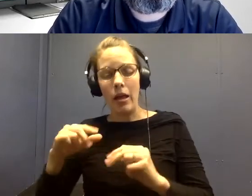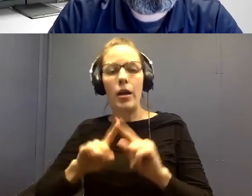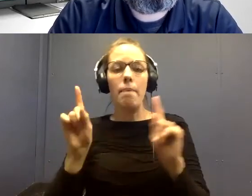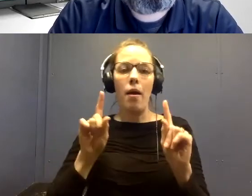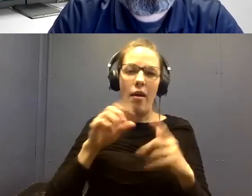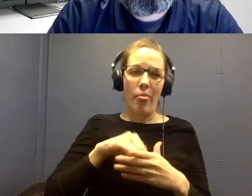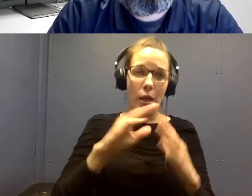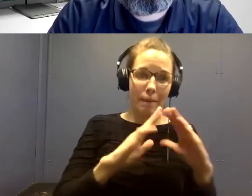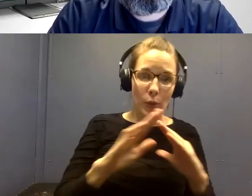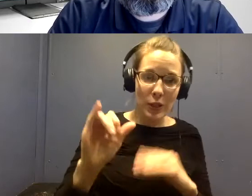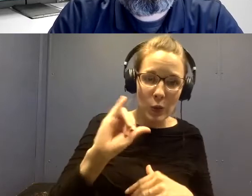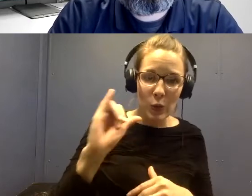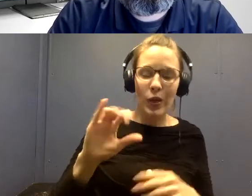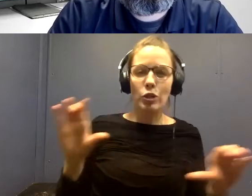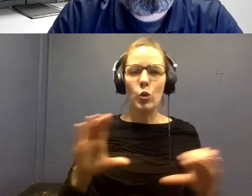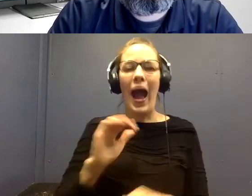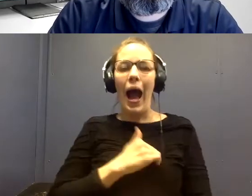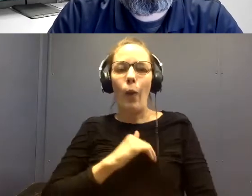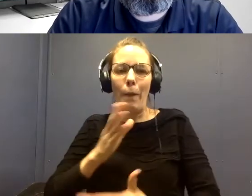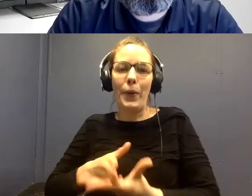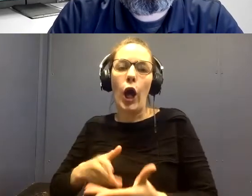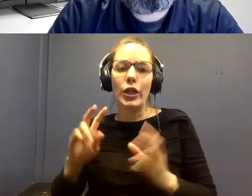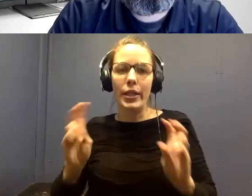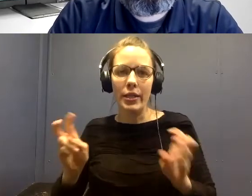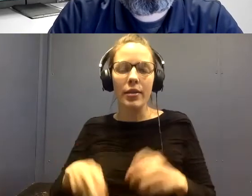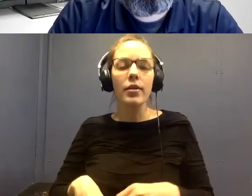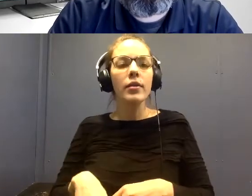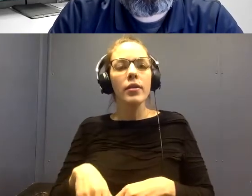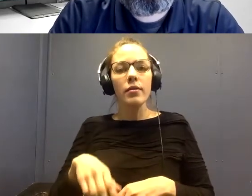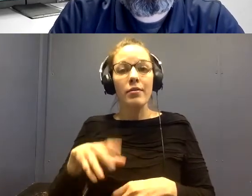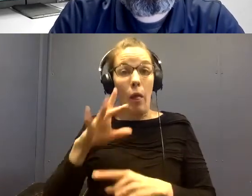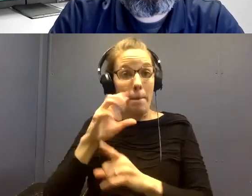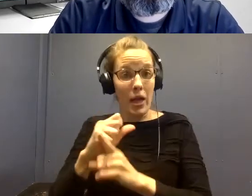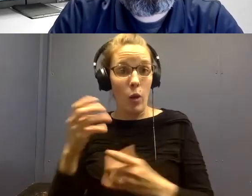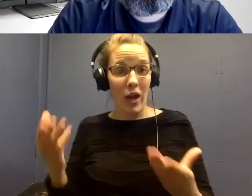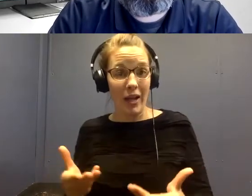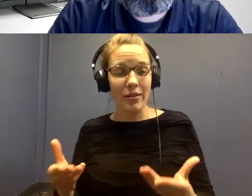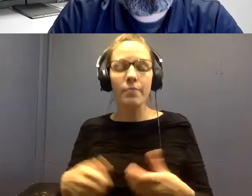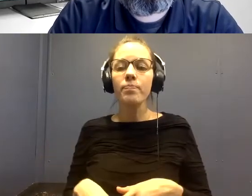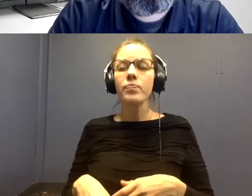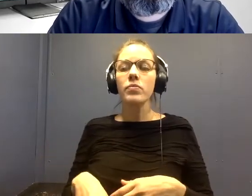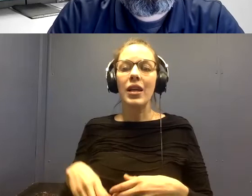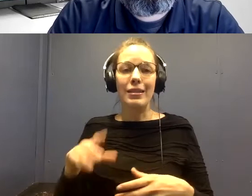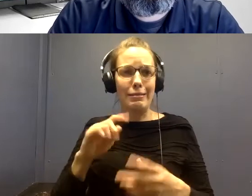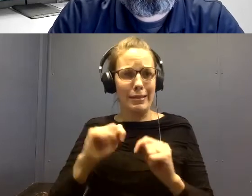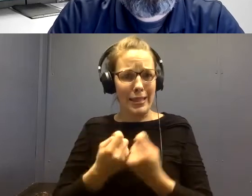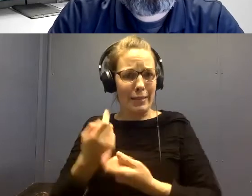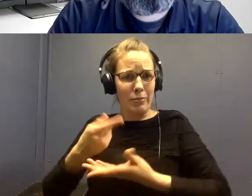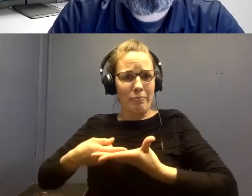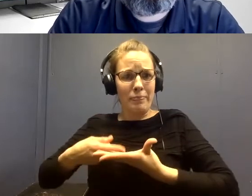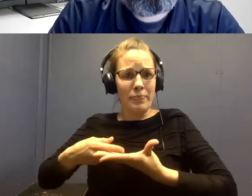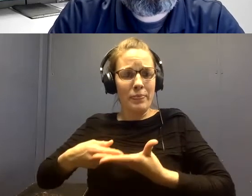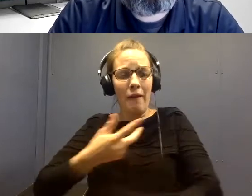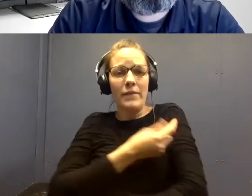do our part. And so I think some of the large appeal here at Davenport Works, as our team was talking about it,